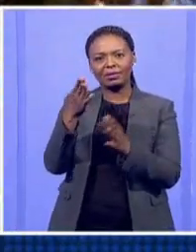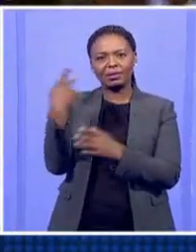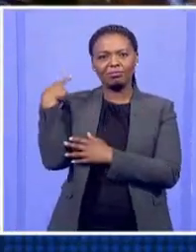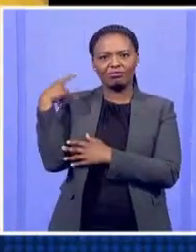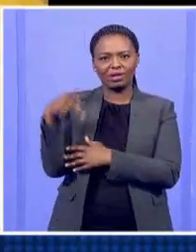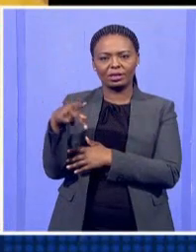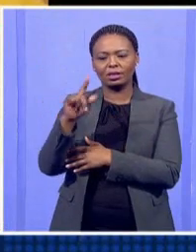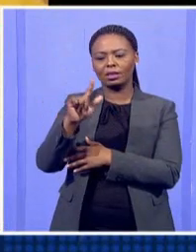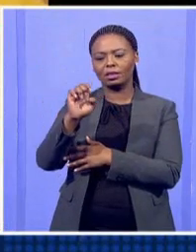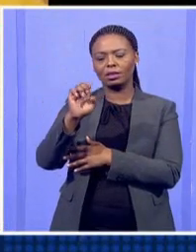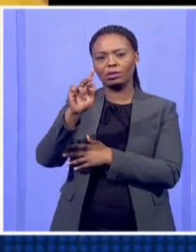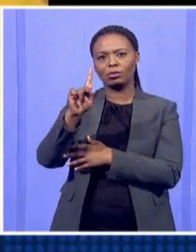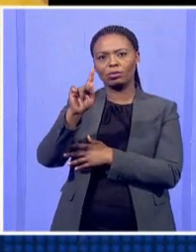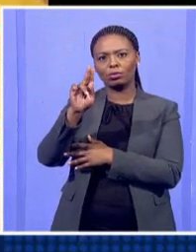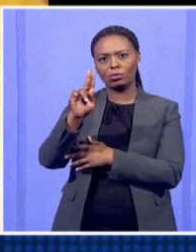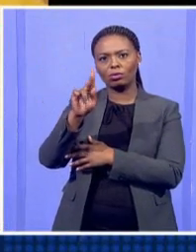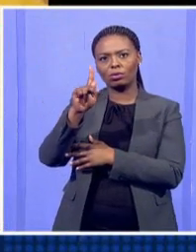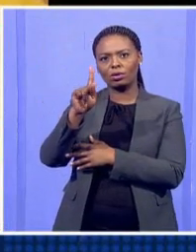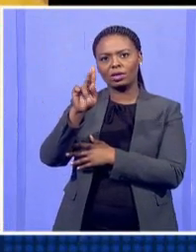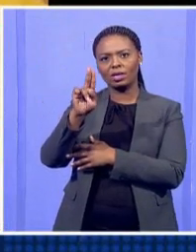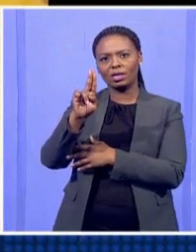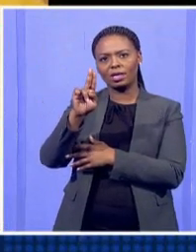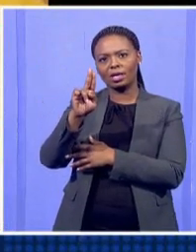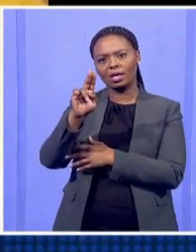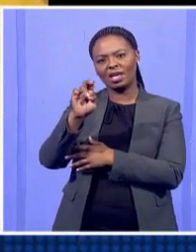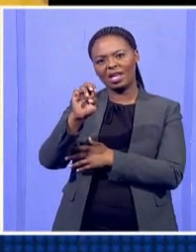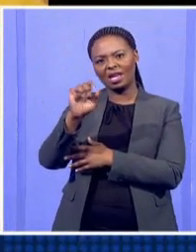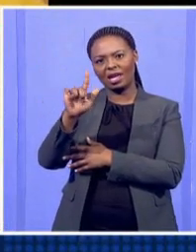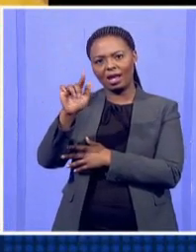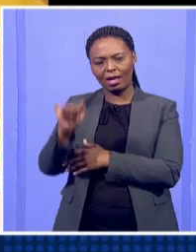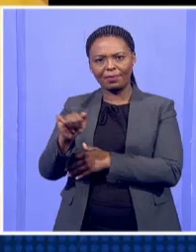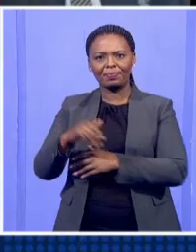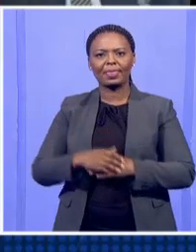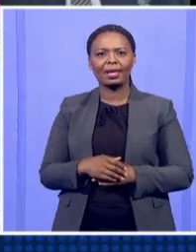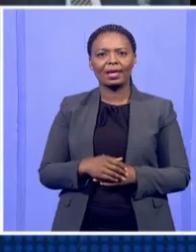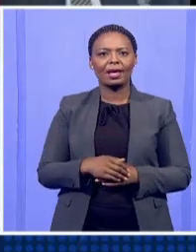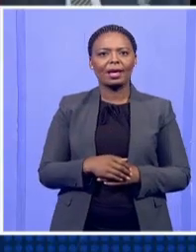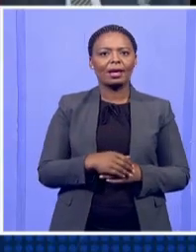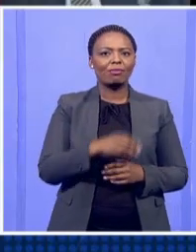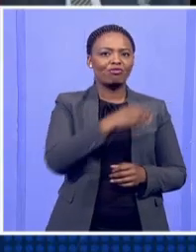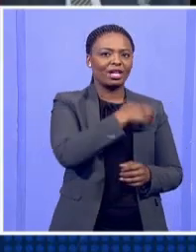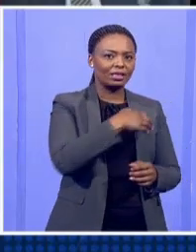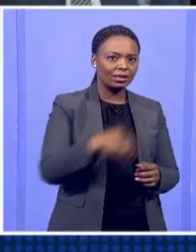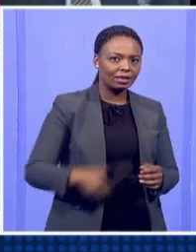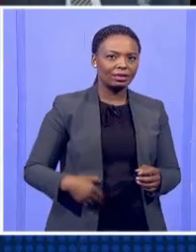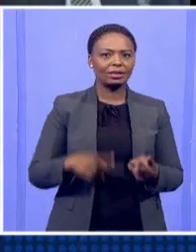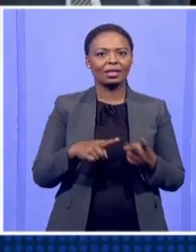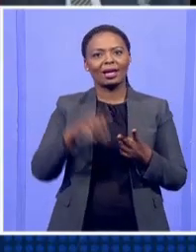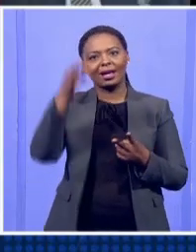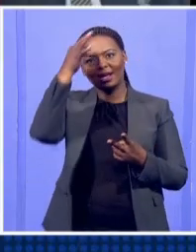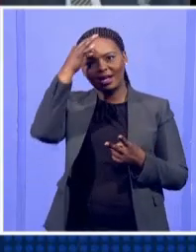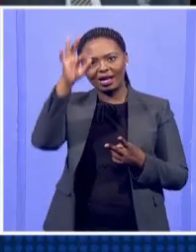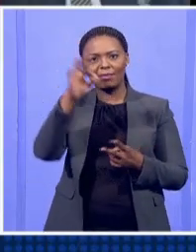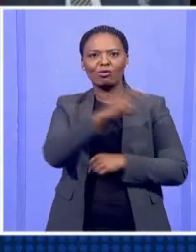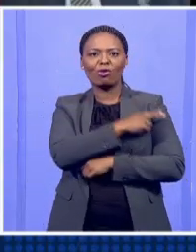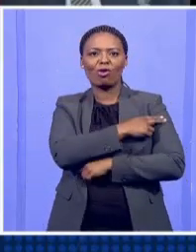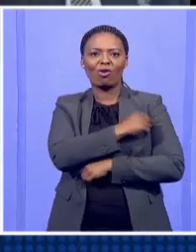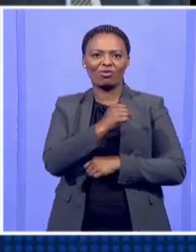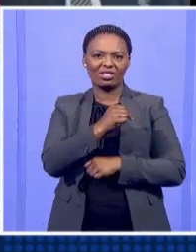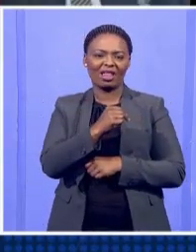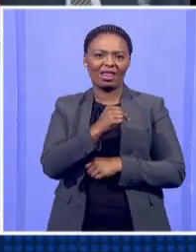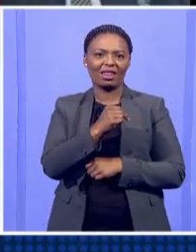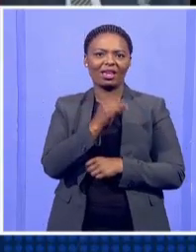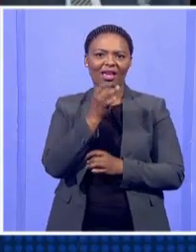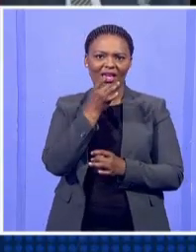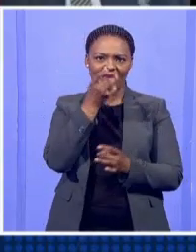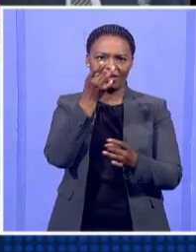say the president and other government officials have already given notice that as